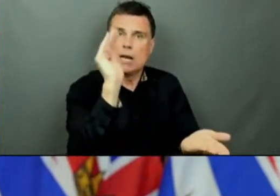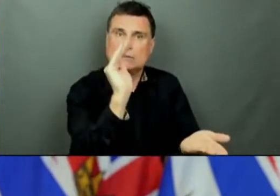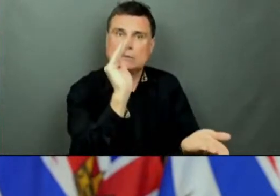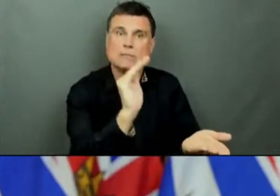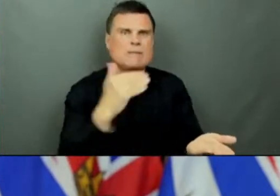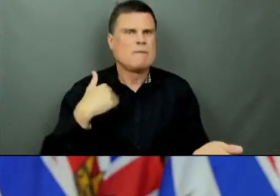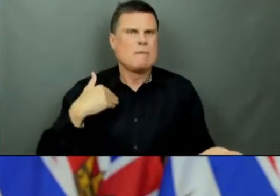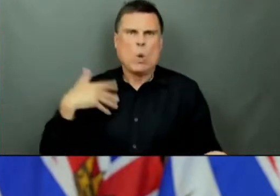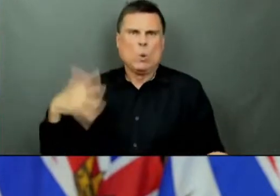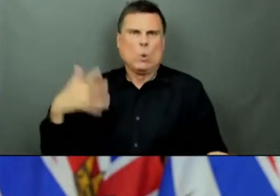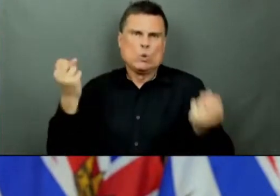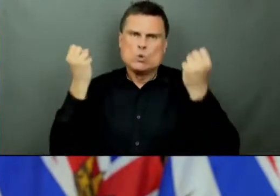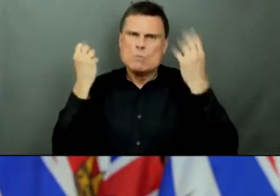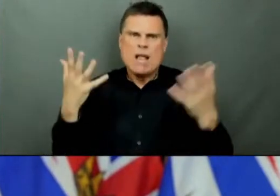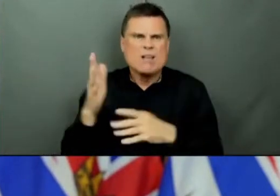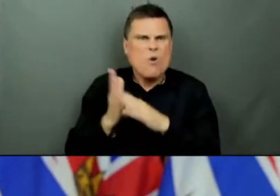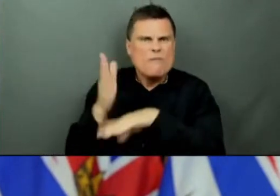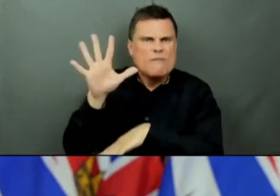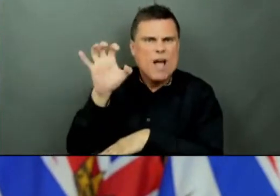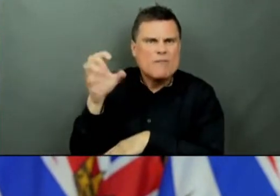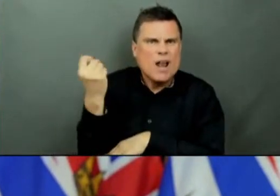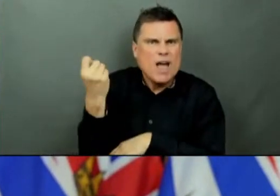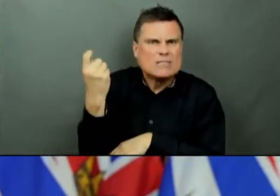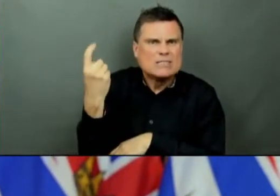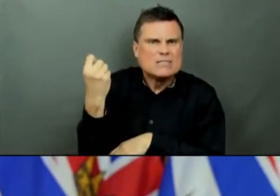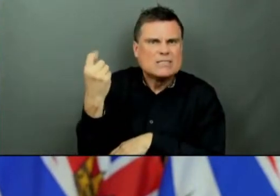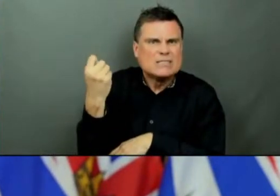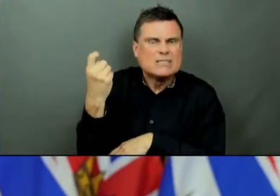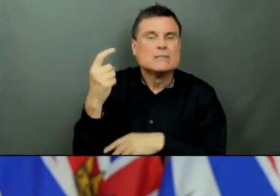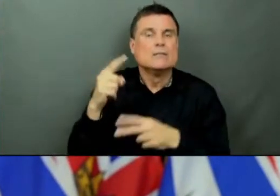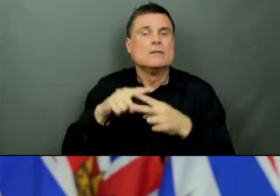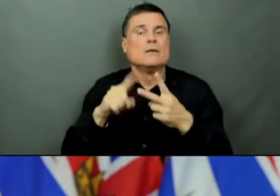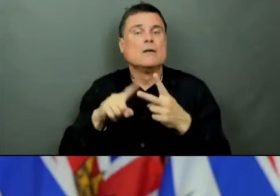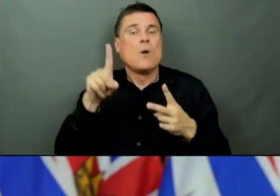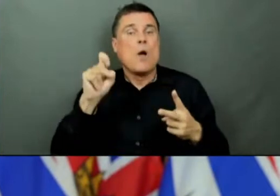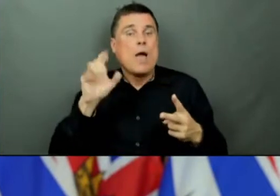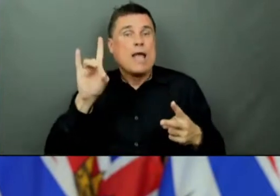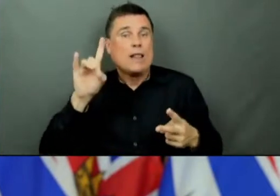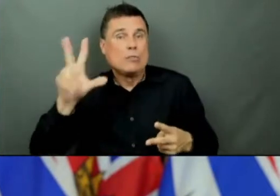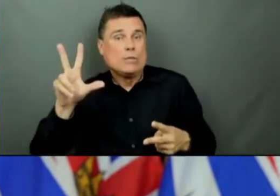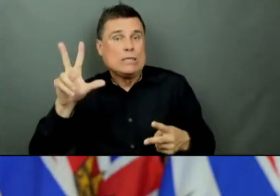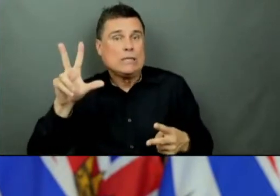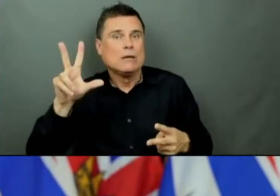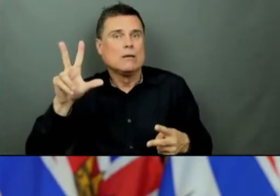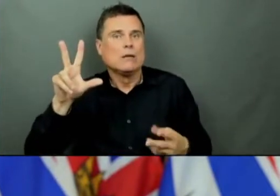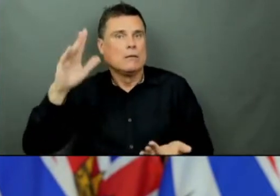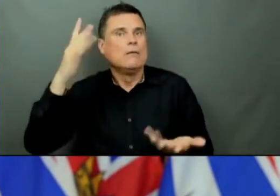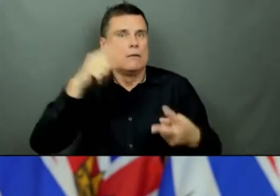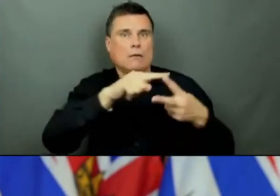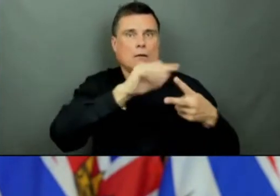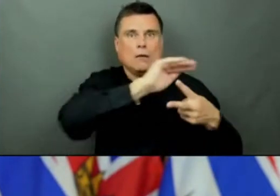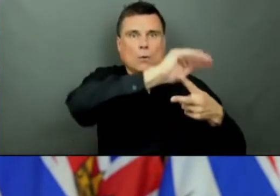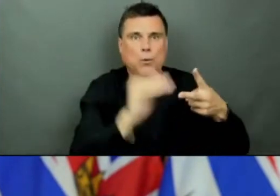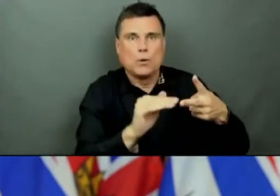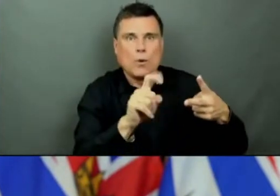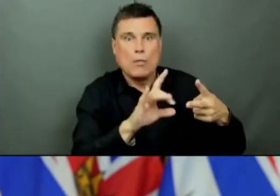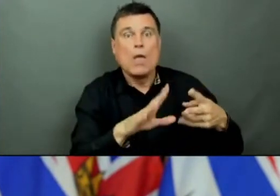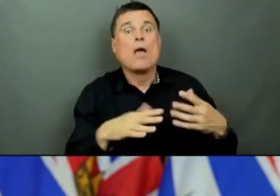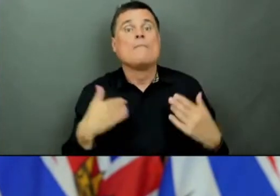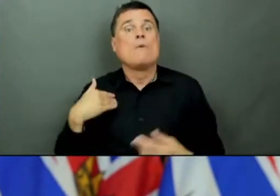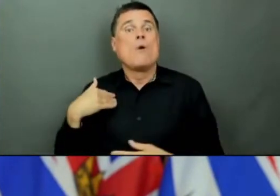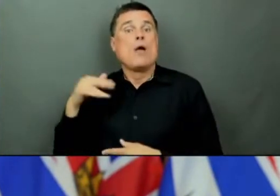511 in hospital and 183 in critical care to 331 in hospital today and 113 in critical care. And while